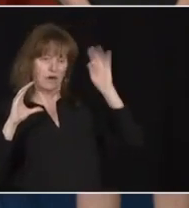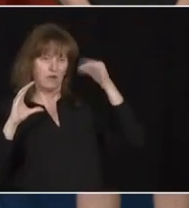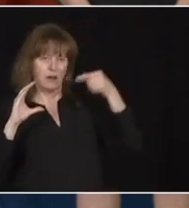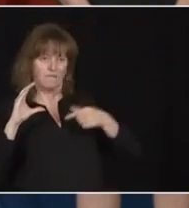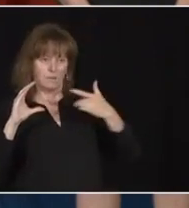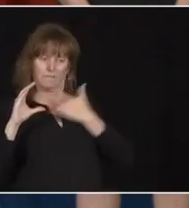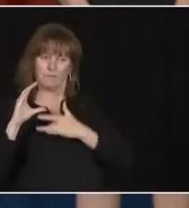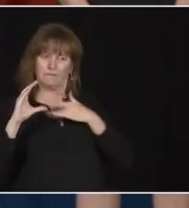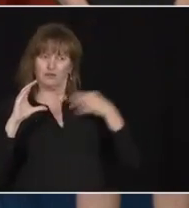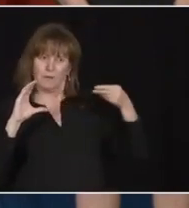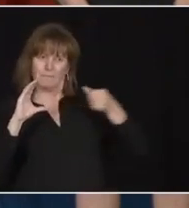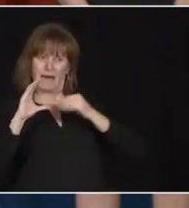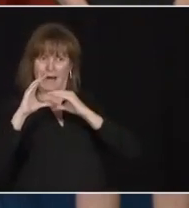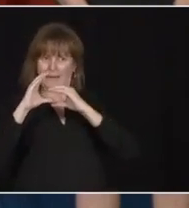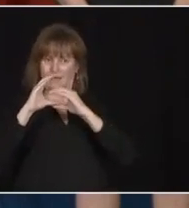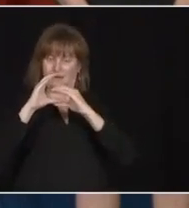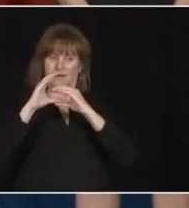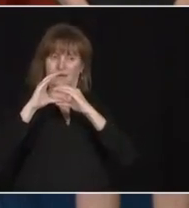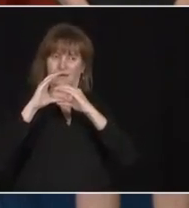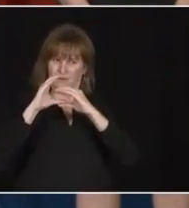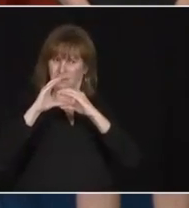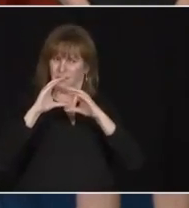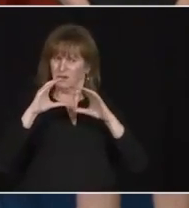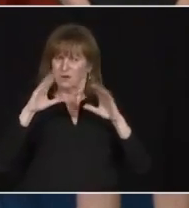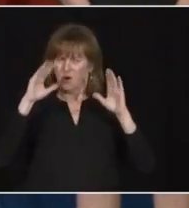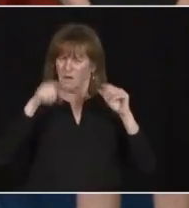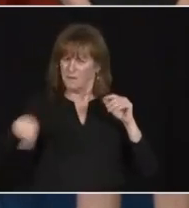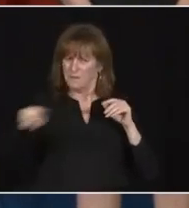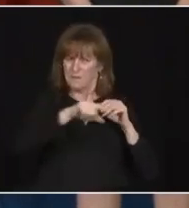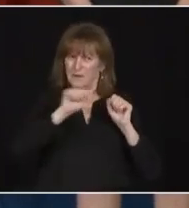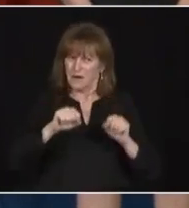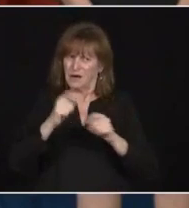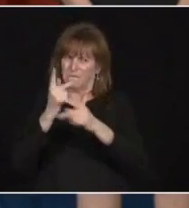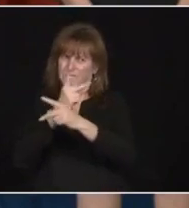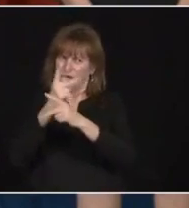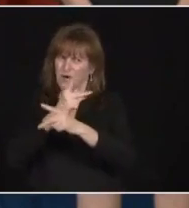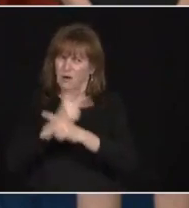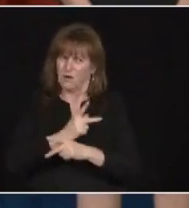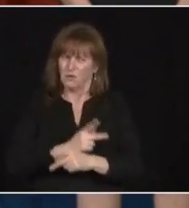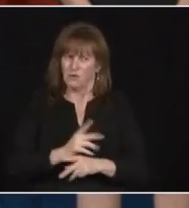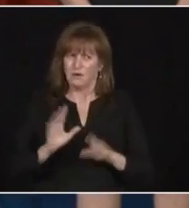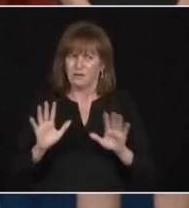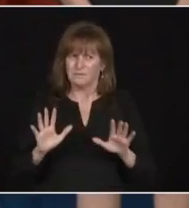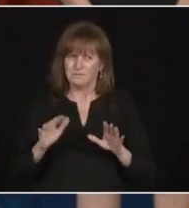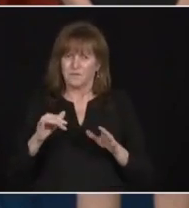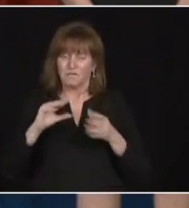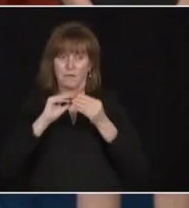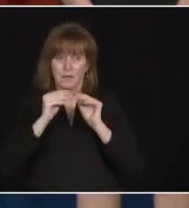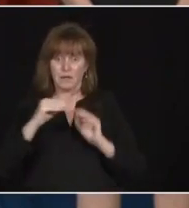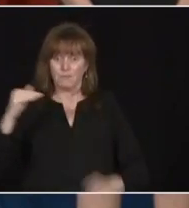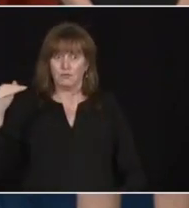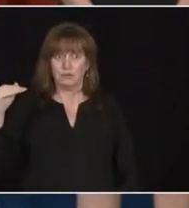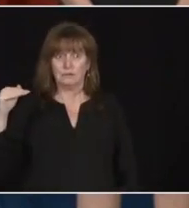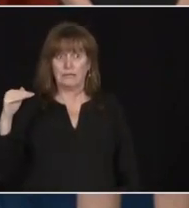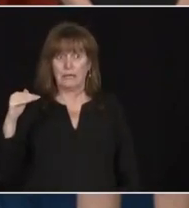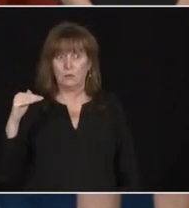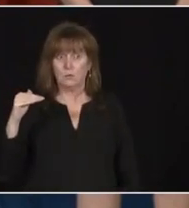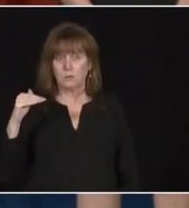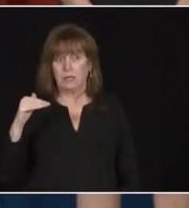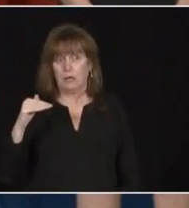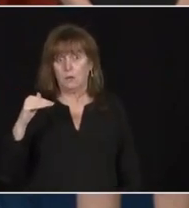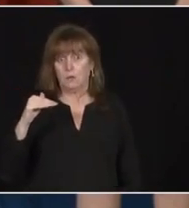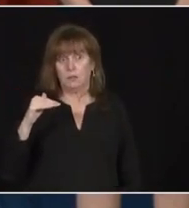But if we continue seeing the downward slope, hopefully we won't be in this position over the